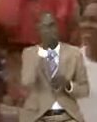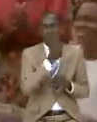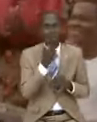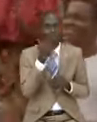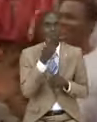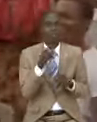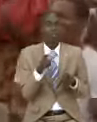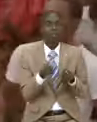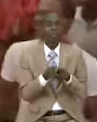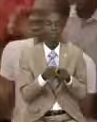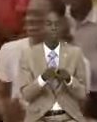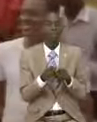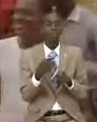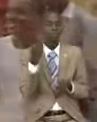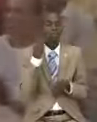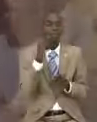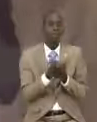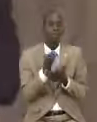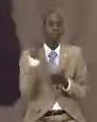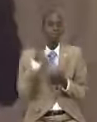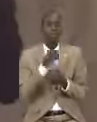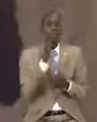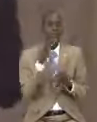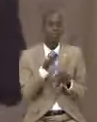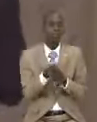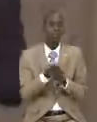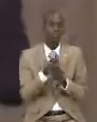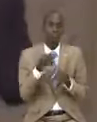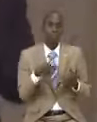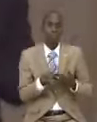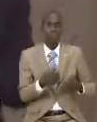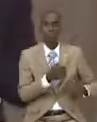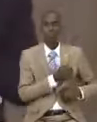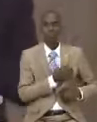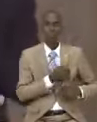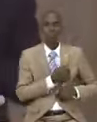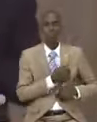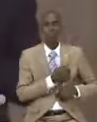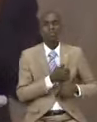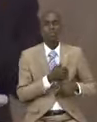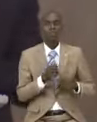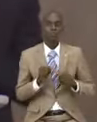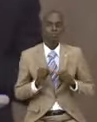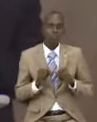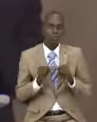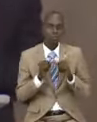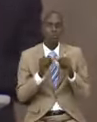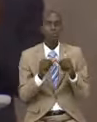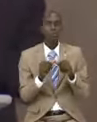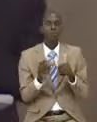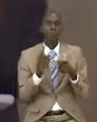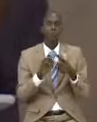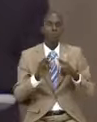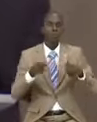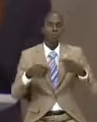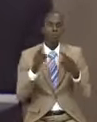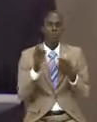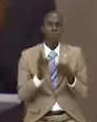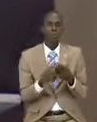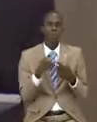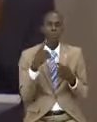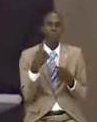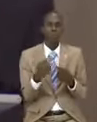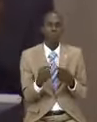As if that was not enough, this soldier ventured to go to the former